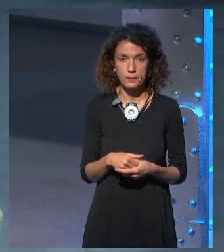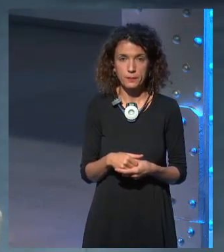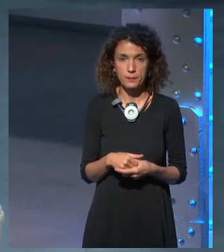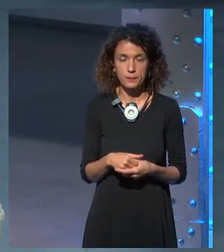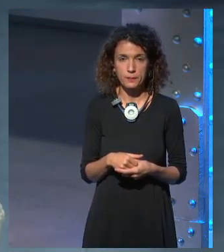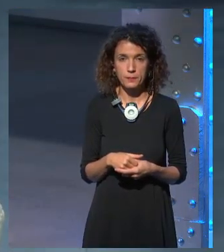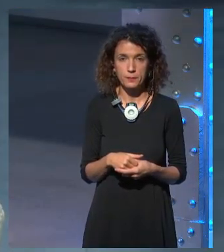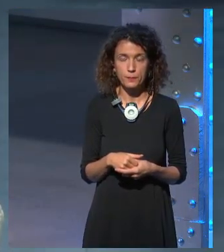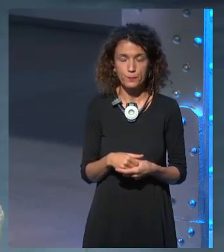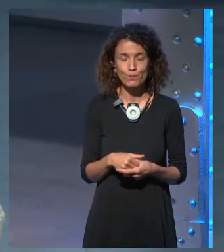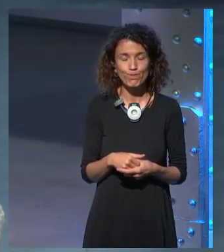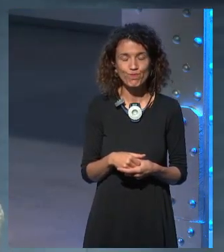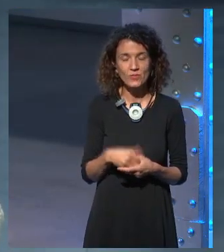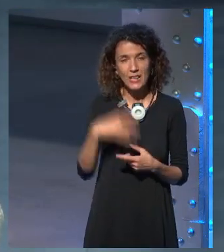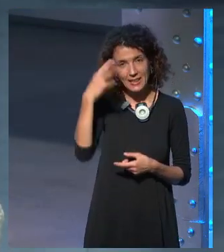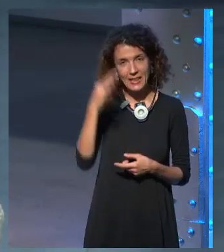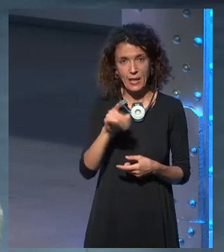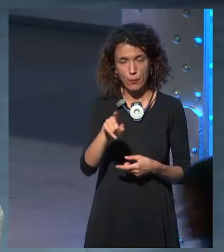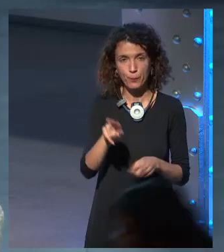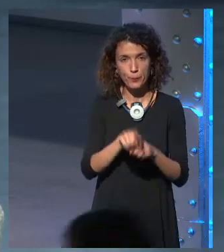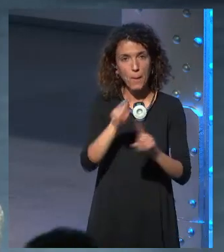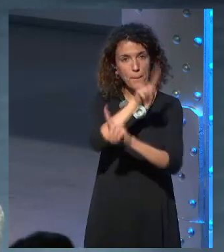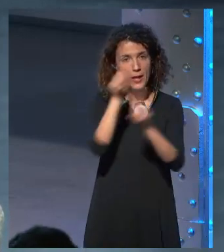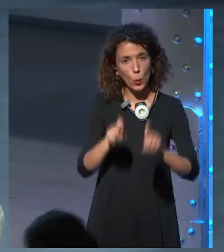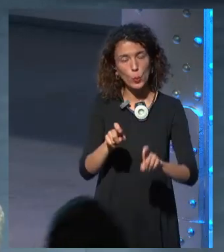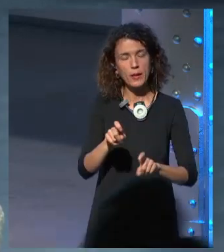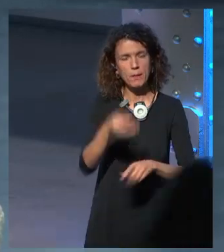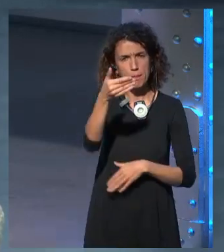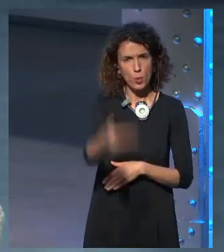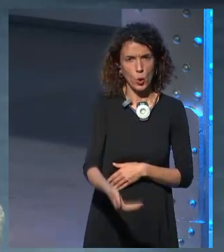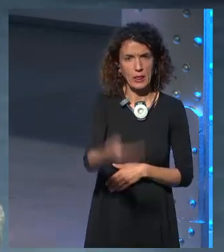This is one of the, that's such an important question, and it's,